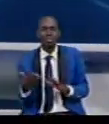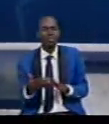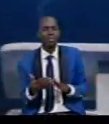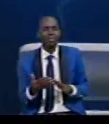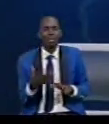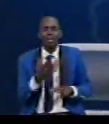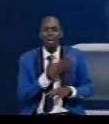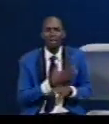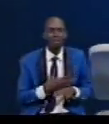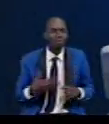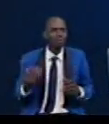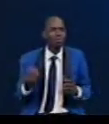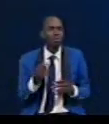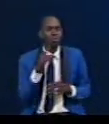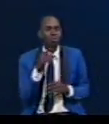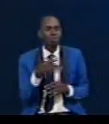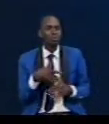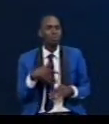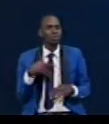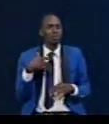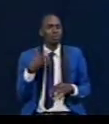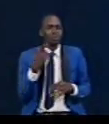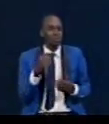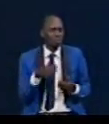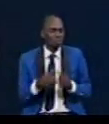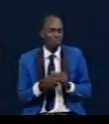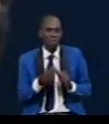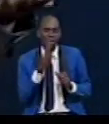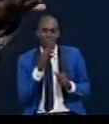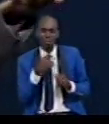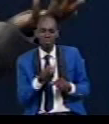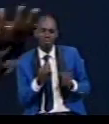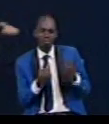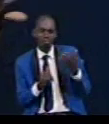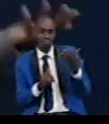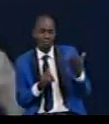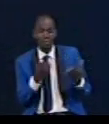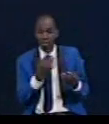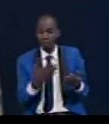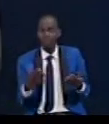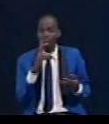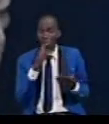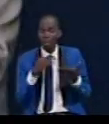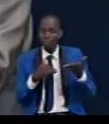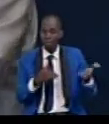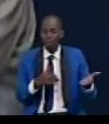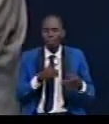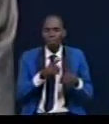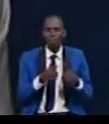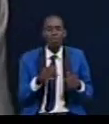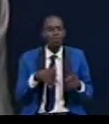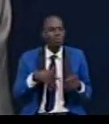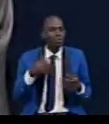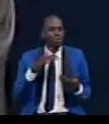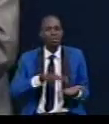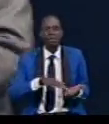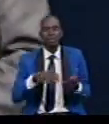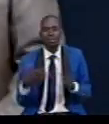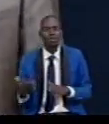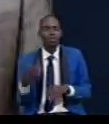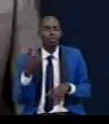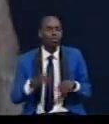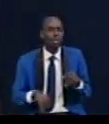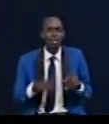The elements or whatever, they are still there, but they are dead. And then your throat, you cannot speak because the vocal cord is